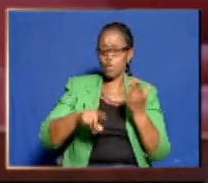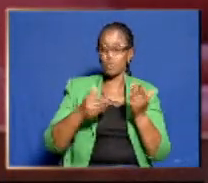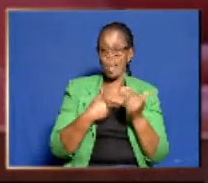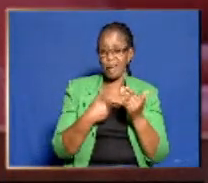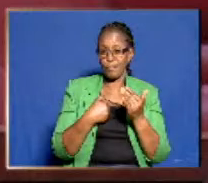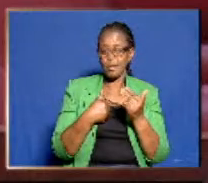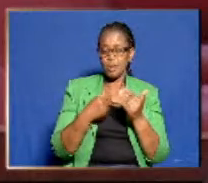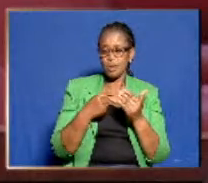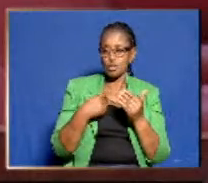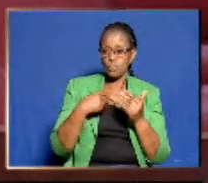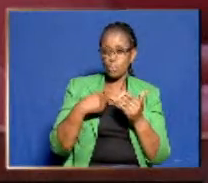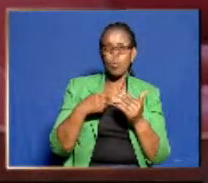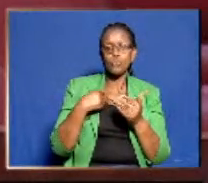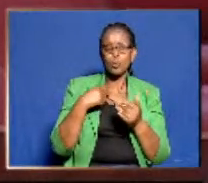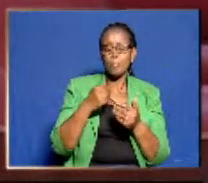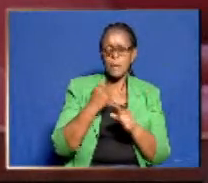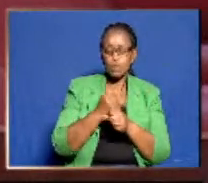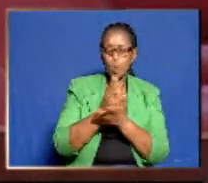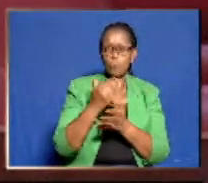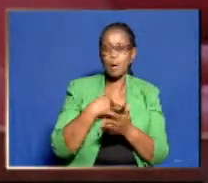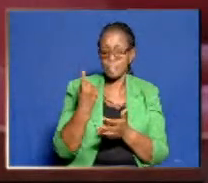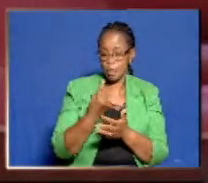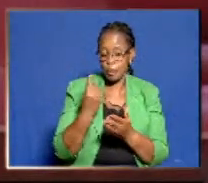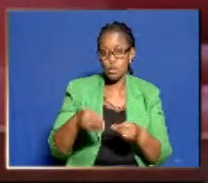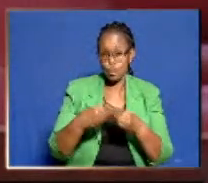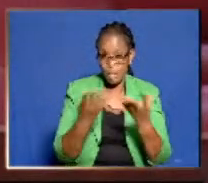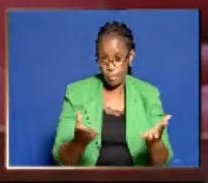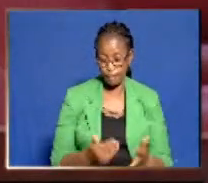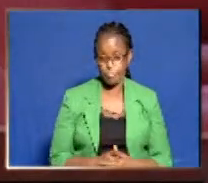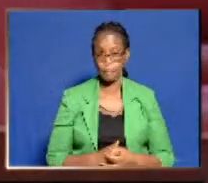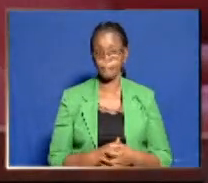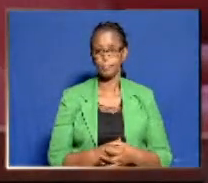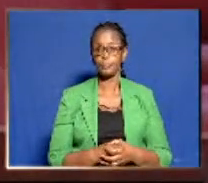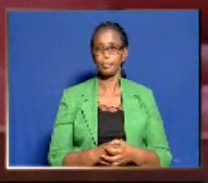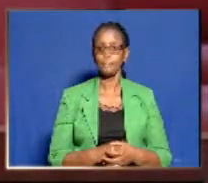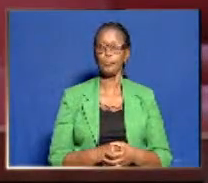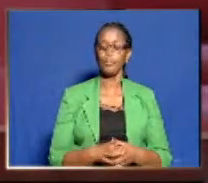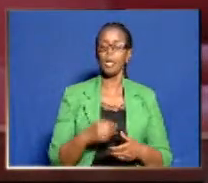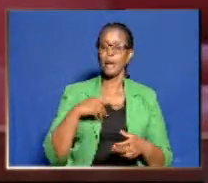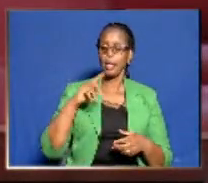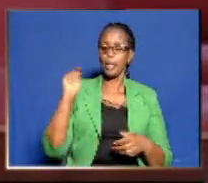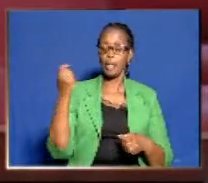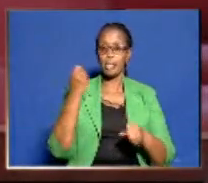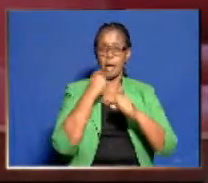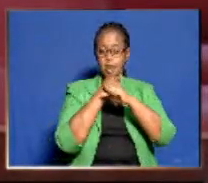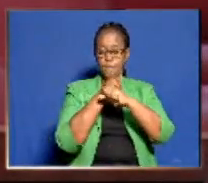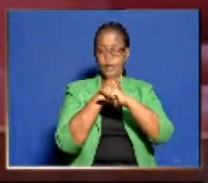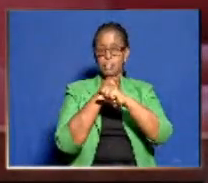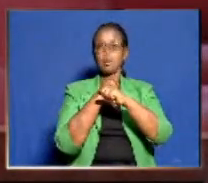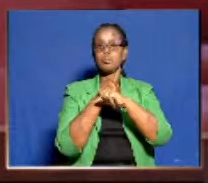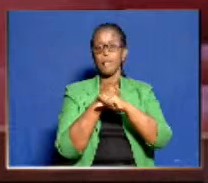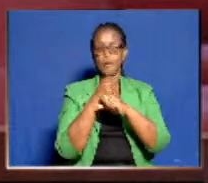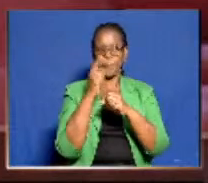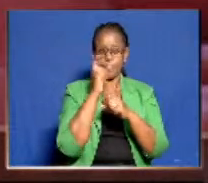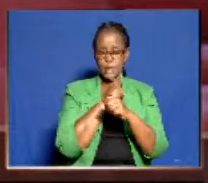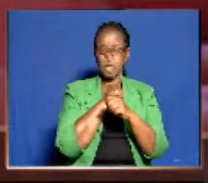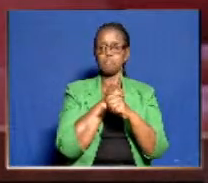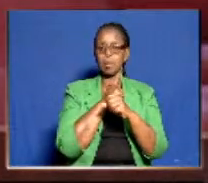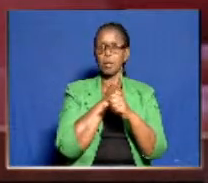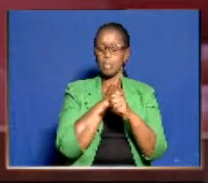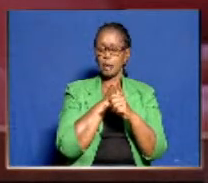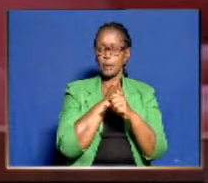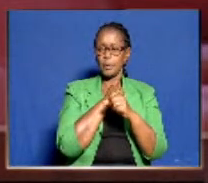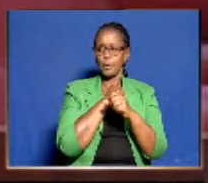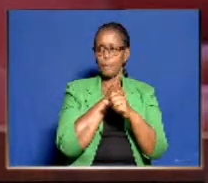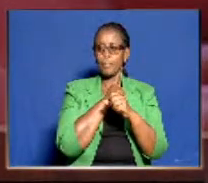out. Honorable Speaker, our security forces, particularly the Kenya Defense Forces, has managed to keep the Al-Shabaab threats